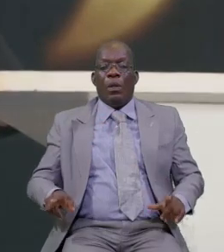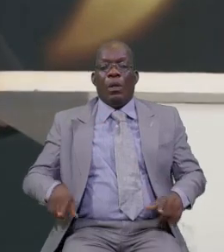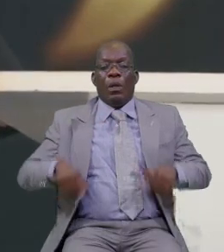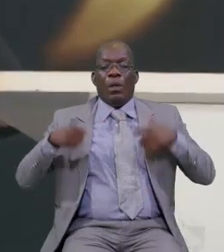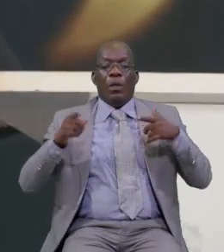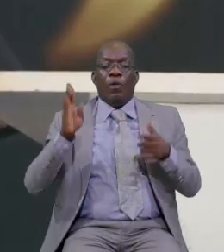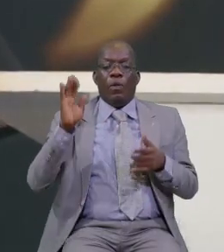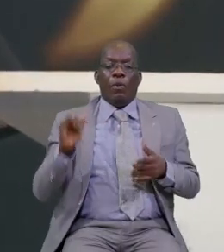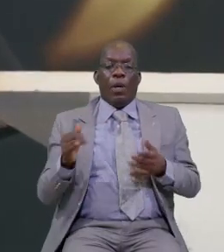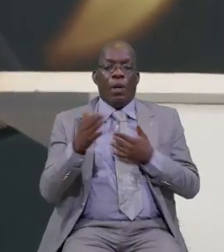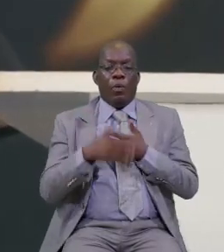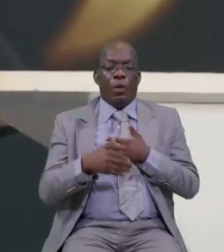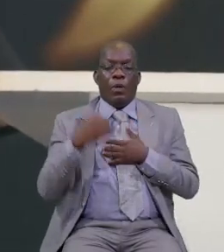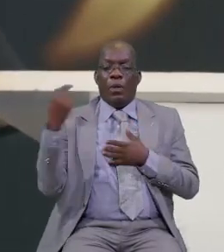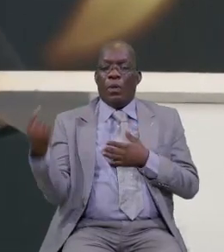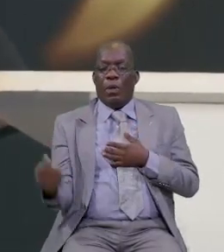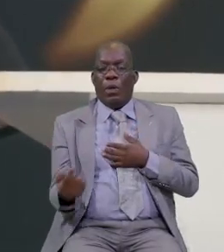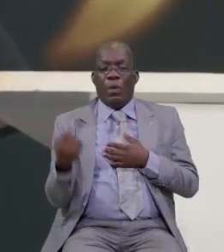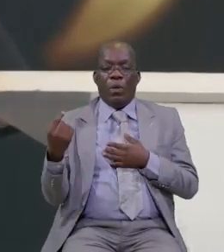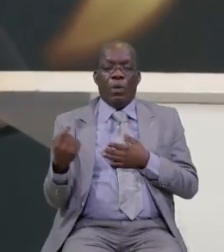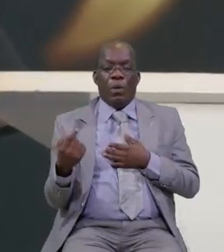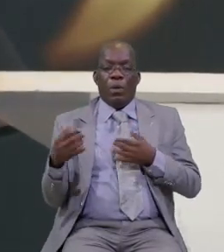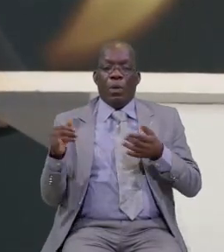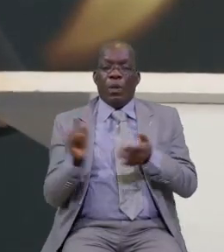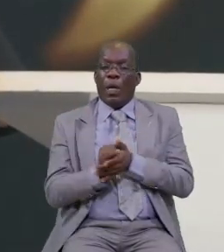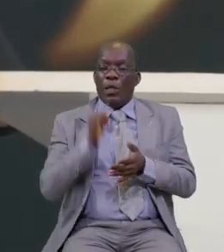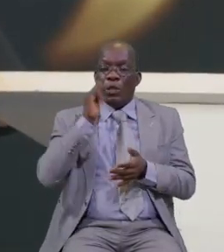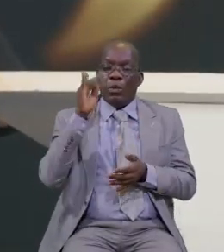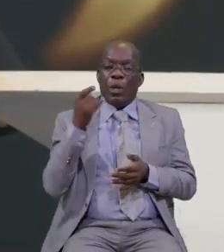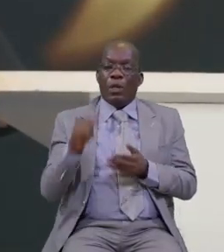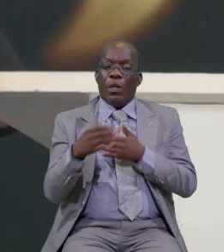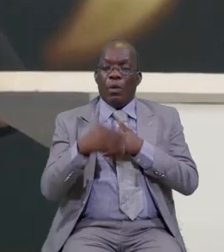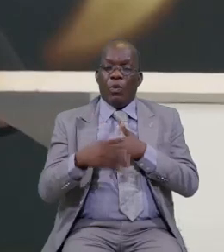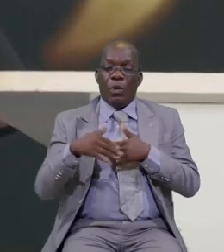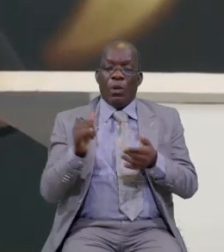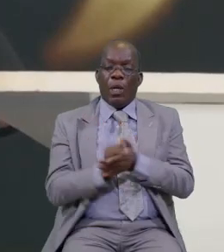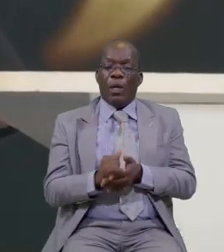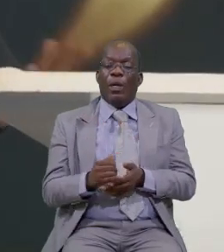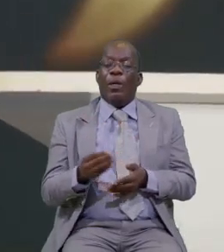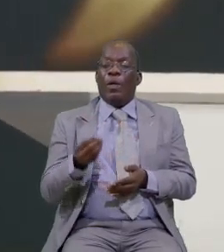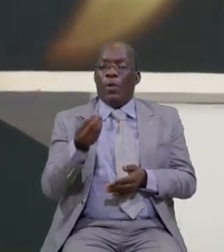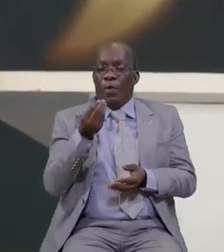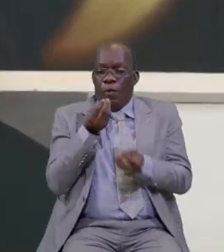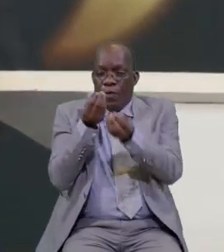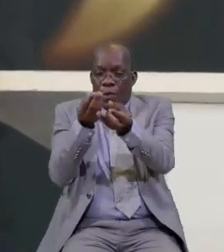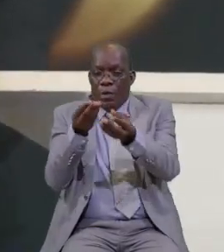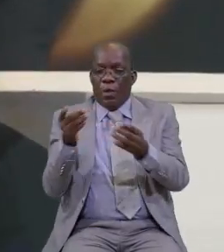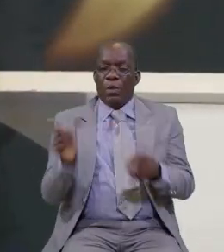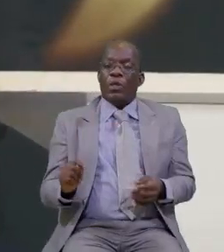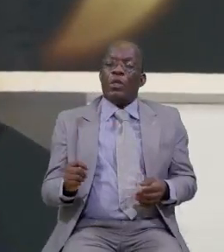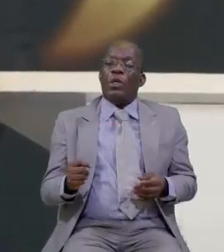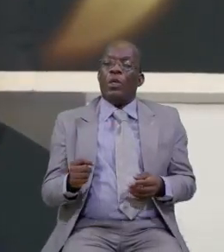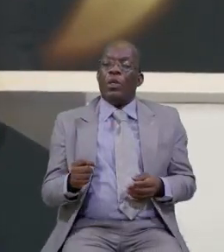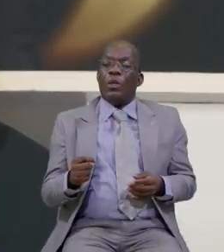bread alone. That is, by the bread that feeds the human life. That one